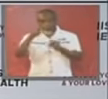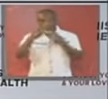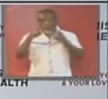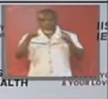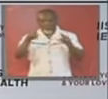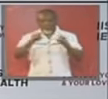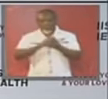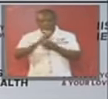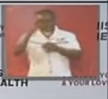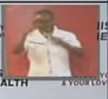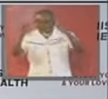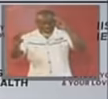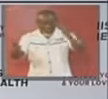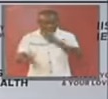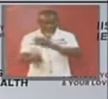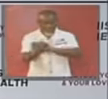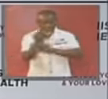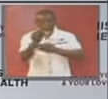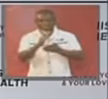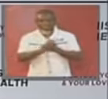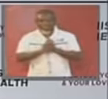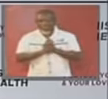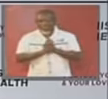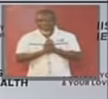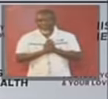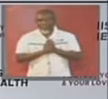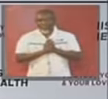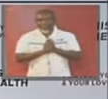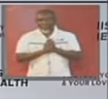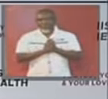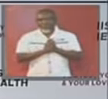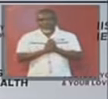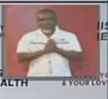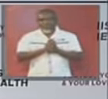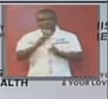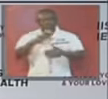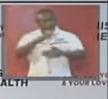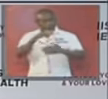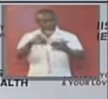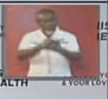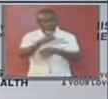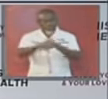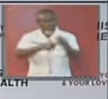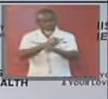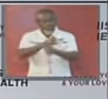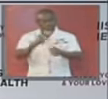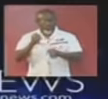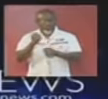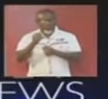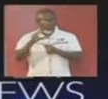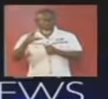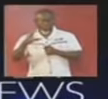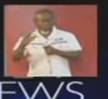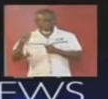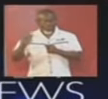Hi, good morning, Priya Bihari, azpnews.com, and Happy New Year to Candice, to Dr.